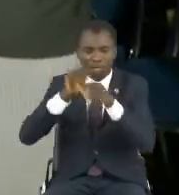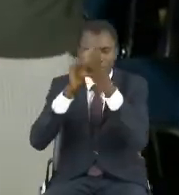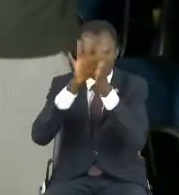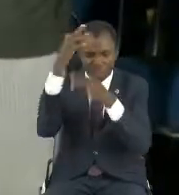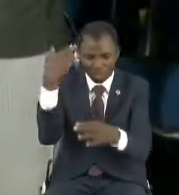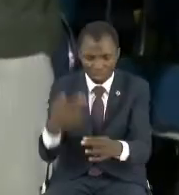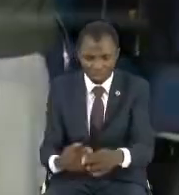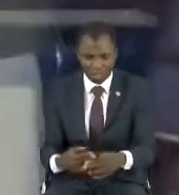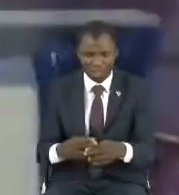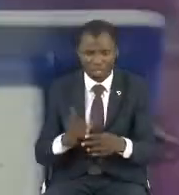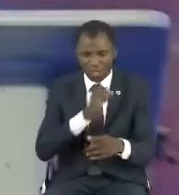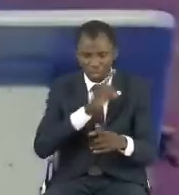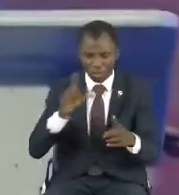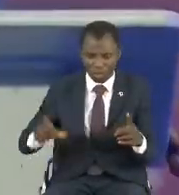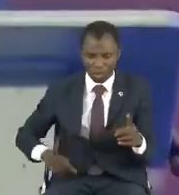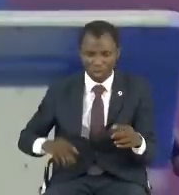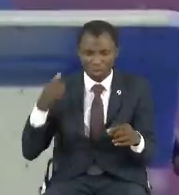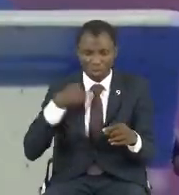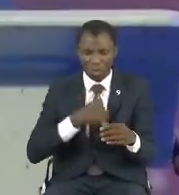Lord, we thank you.